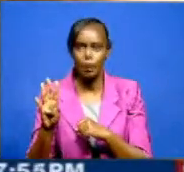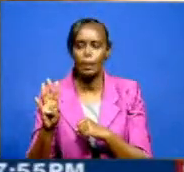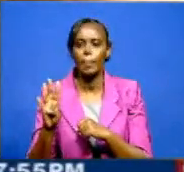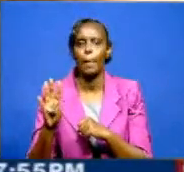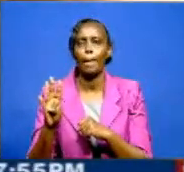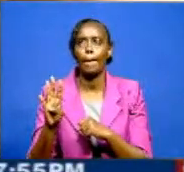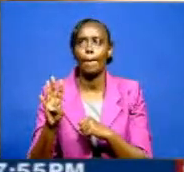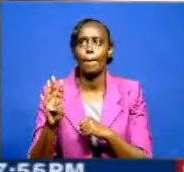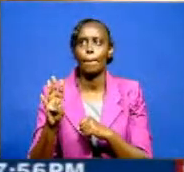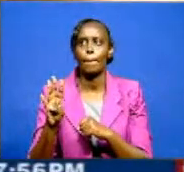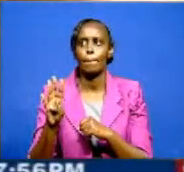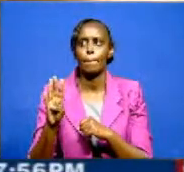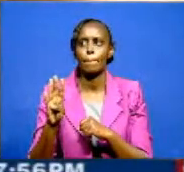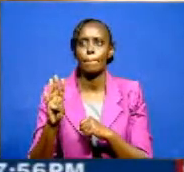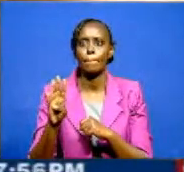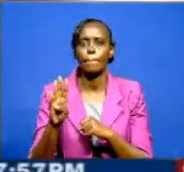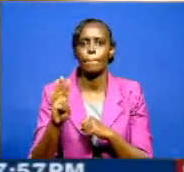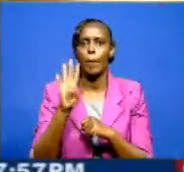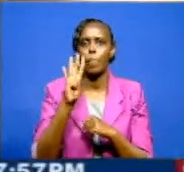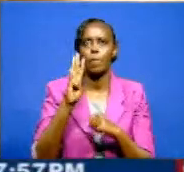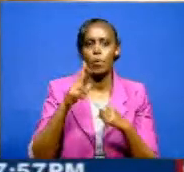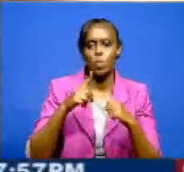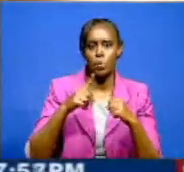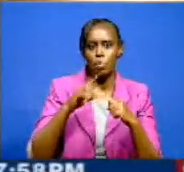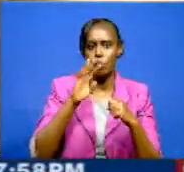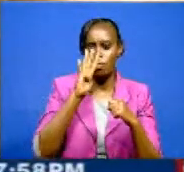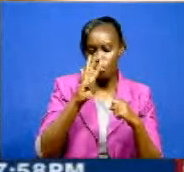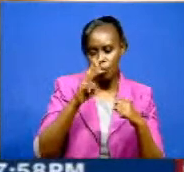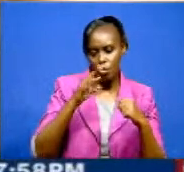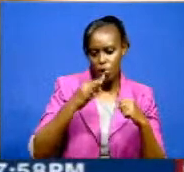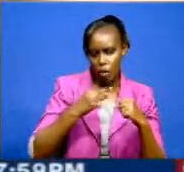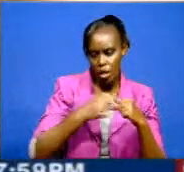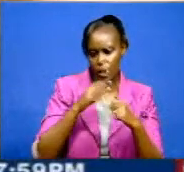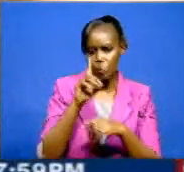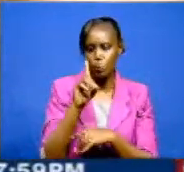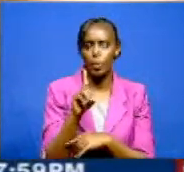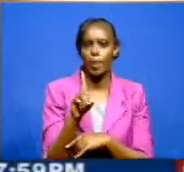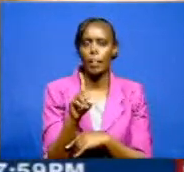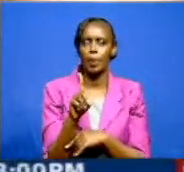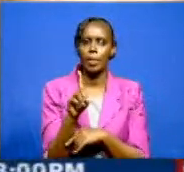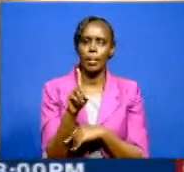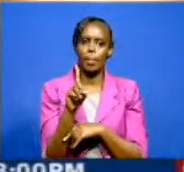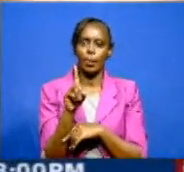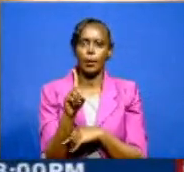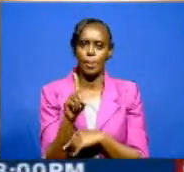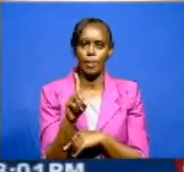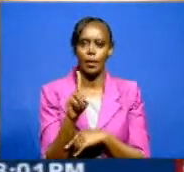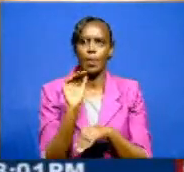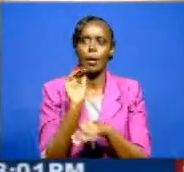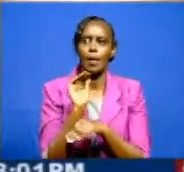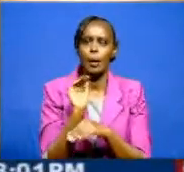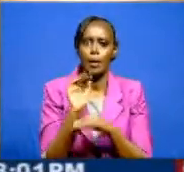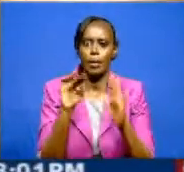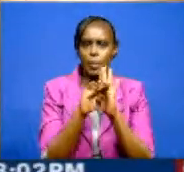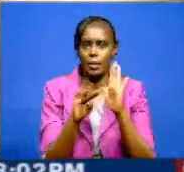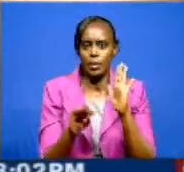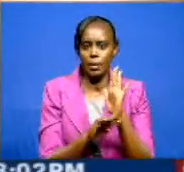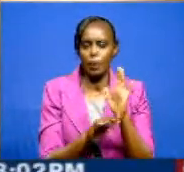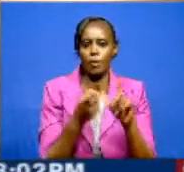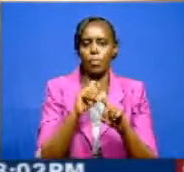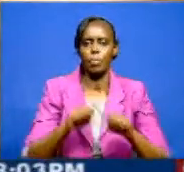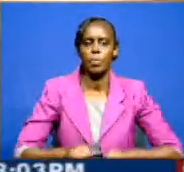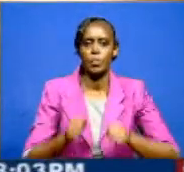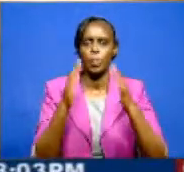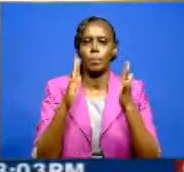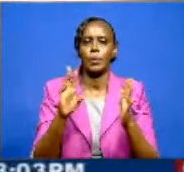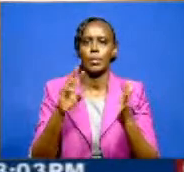not 46.2b, 48.1, I rise to seek a statement from the